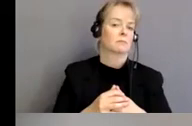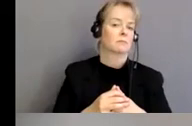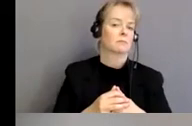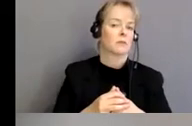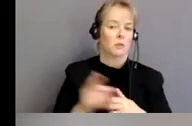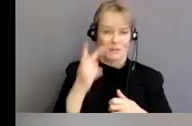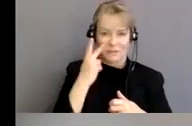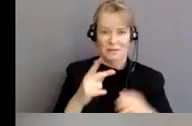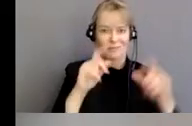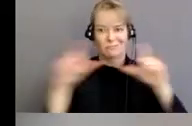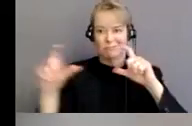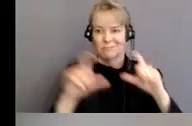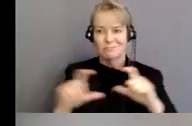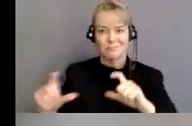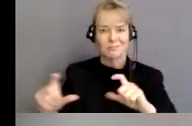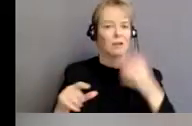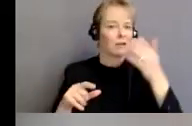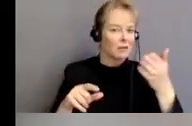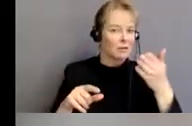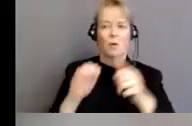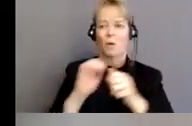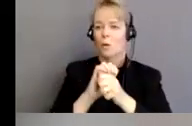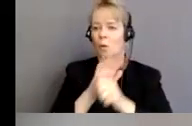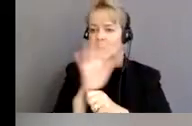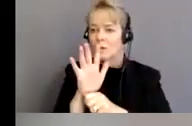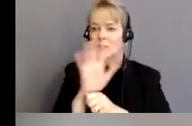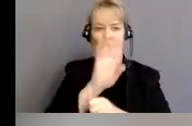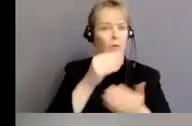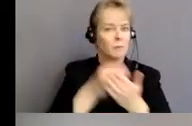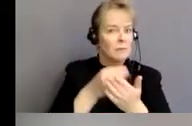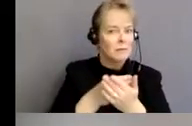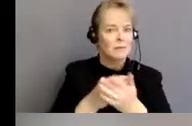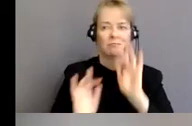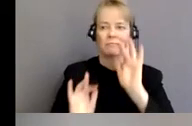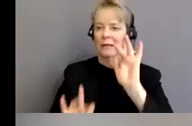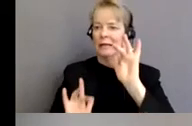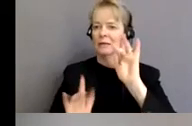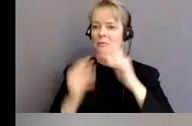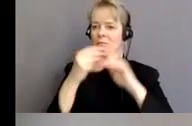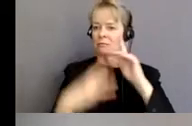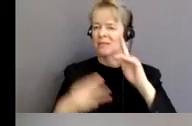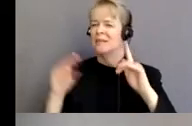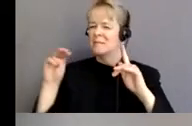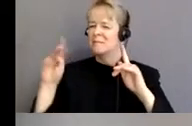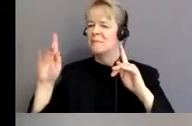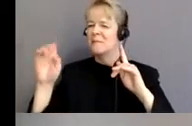You would see that we have information on COVID-19 and your money. And Mike earlier talked about some of